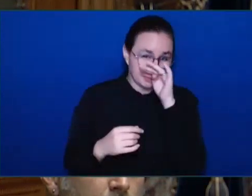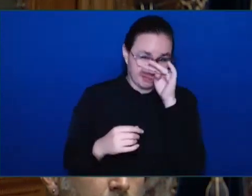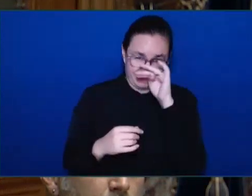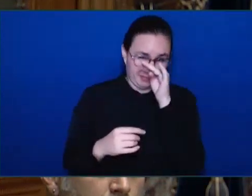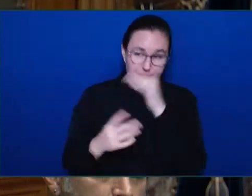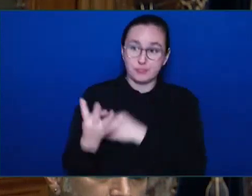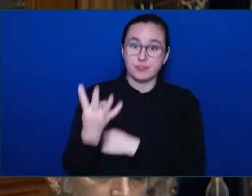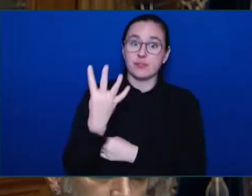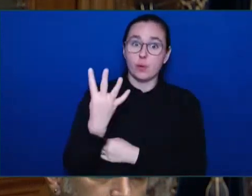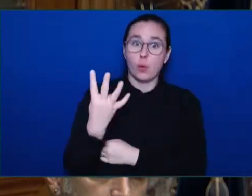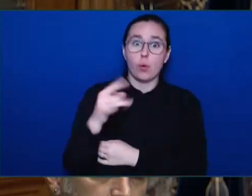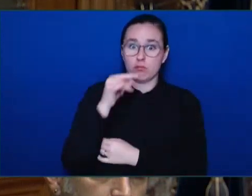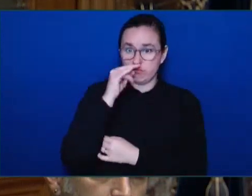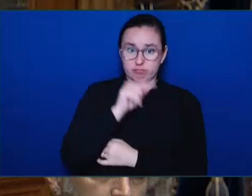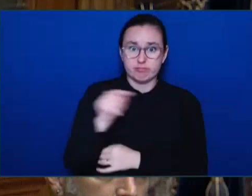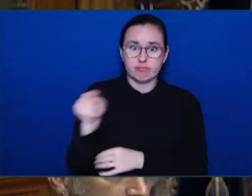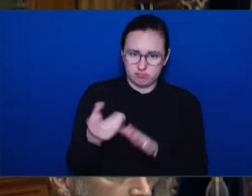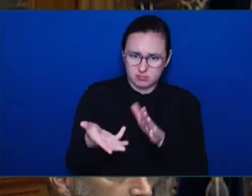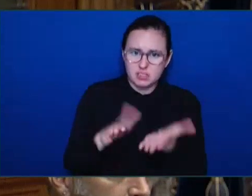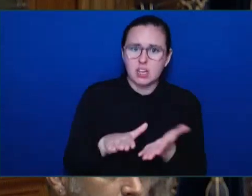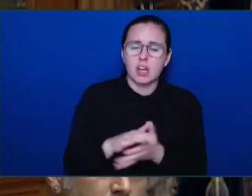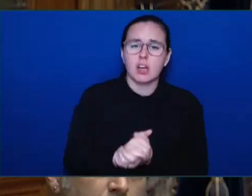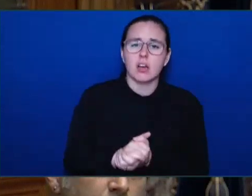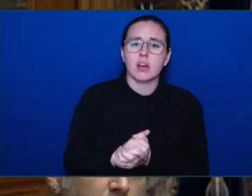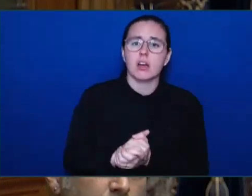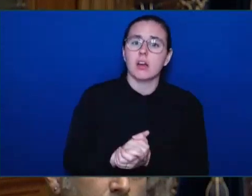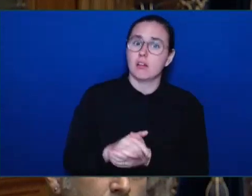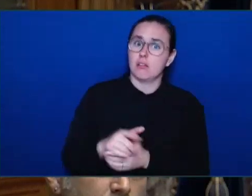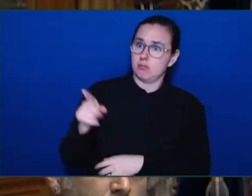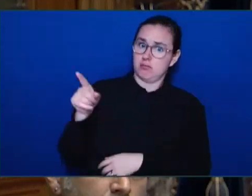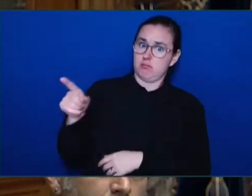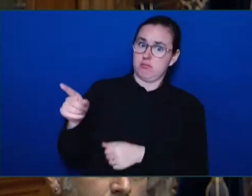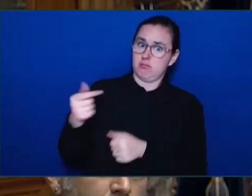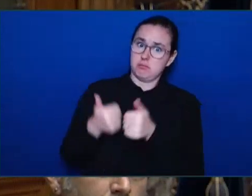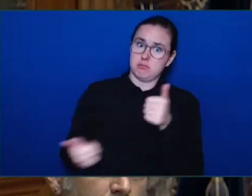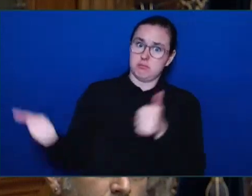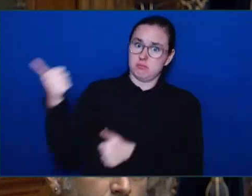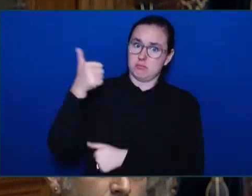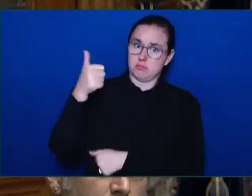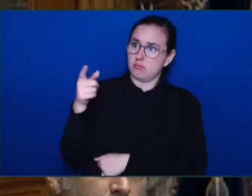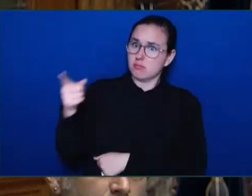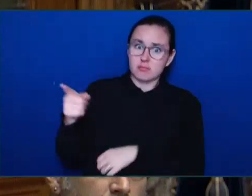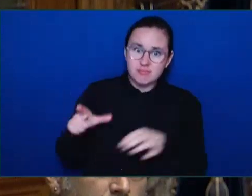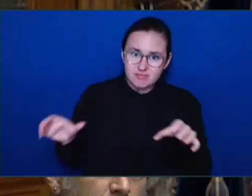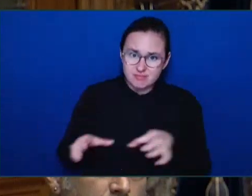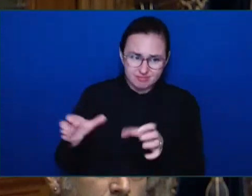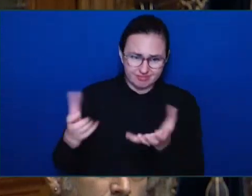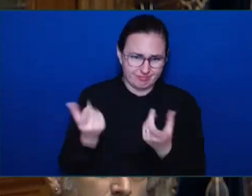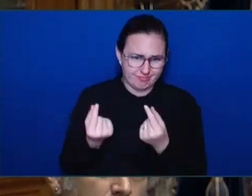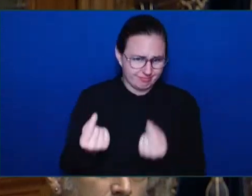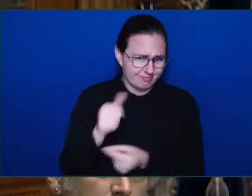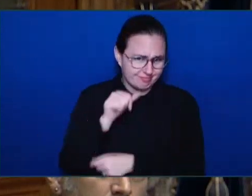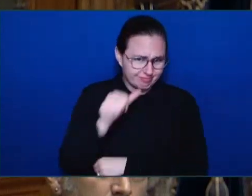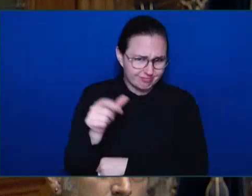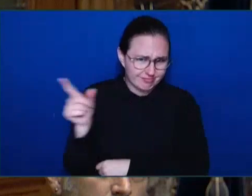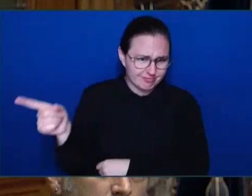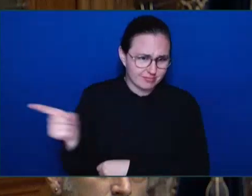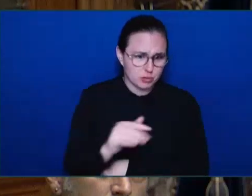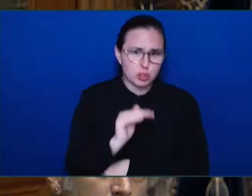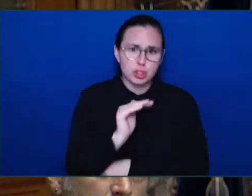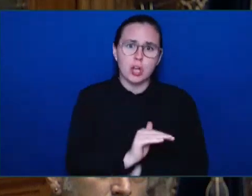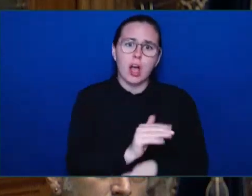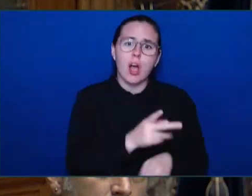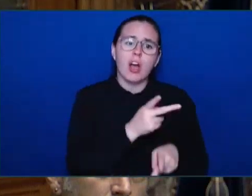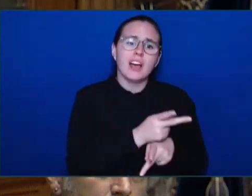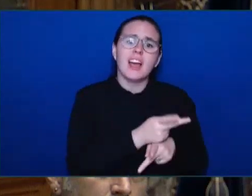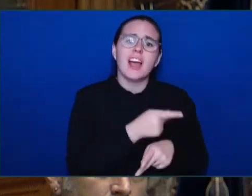by authorities has resulted in the child welfare system continuing to function as a pipeline to child